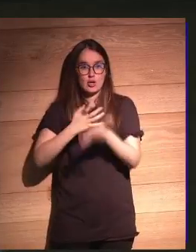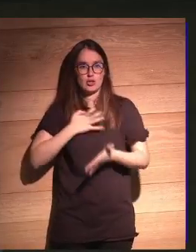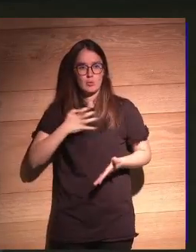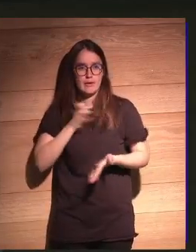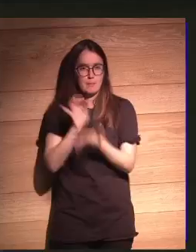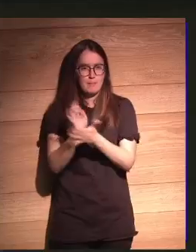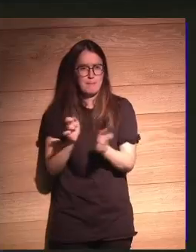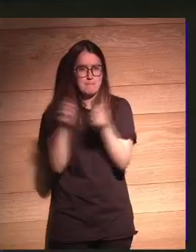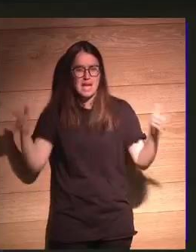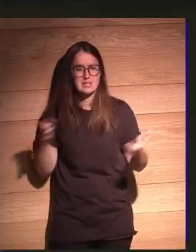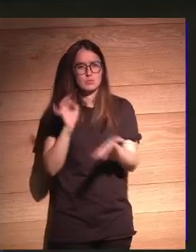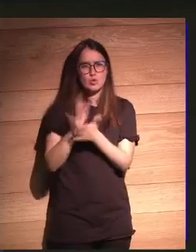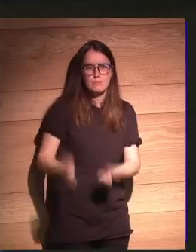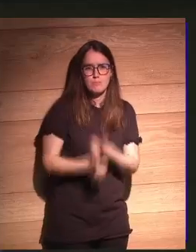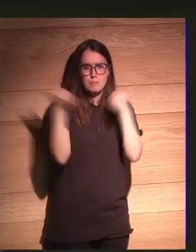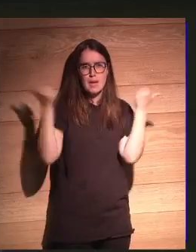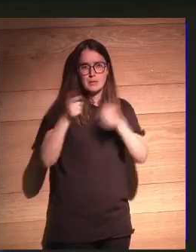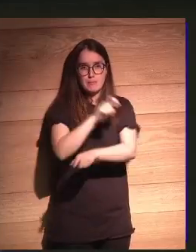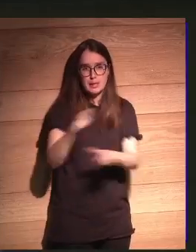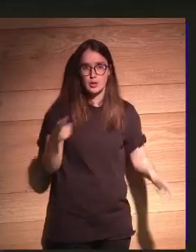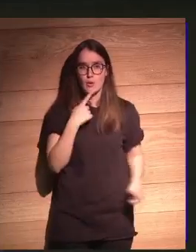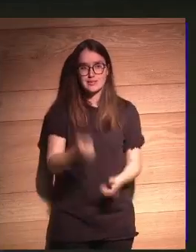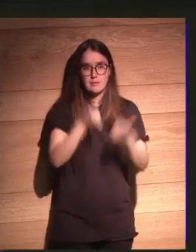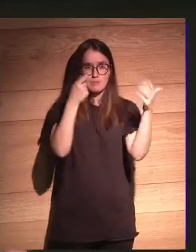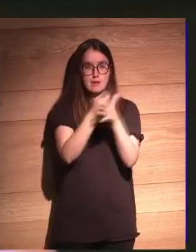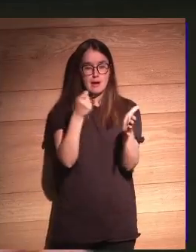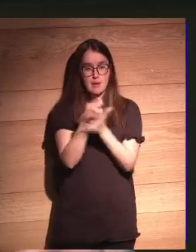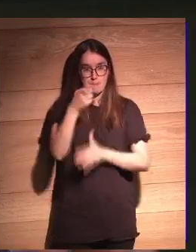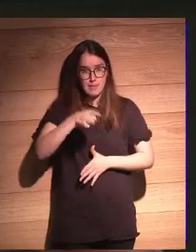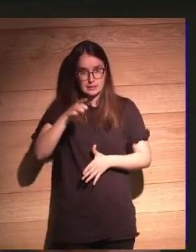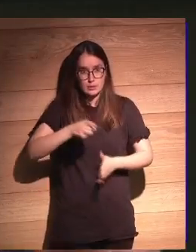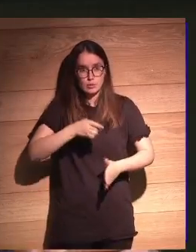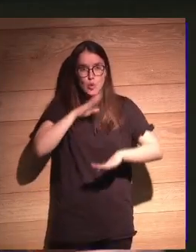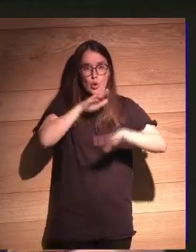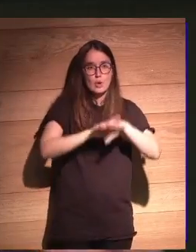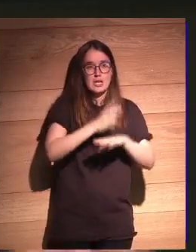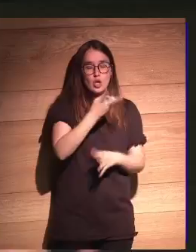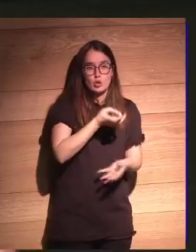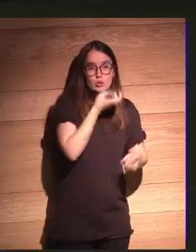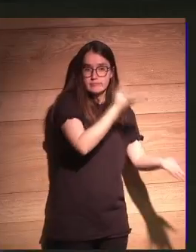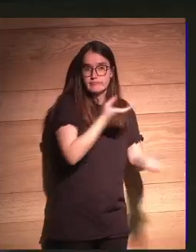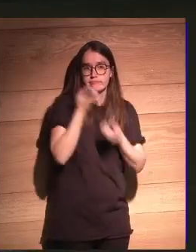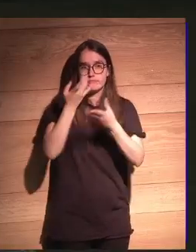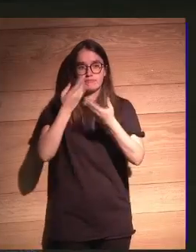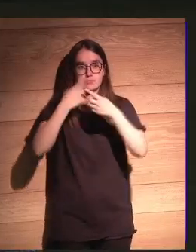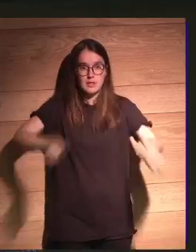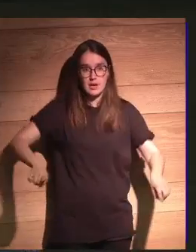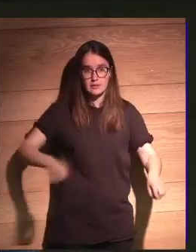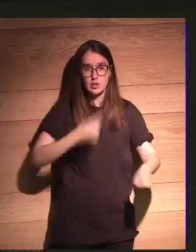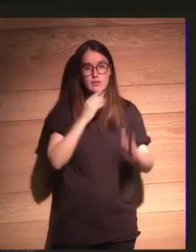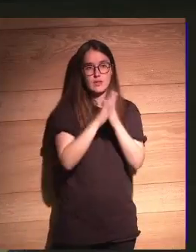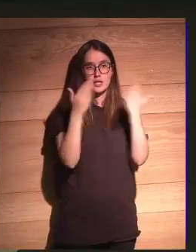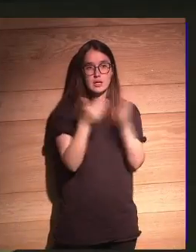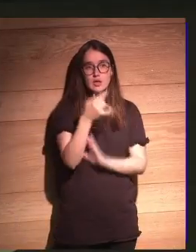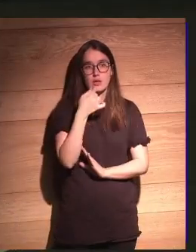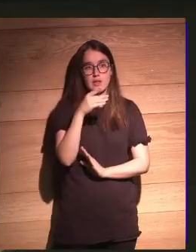people are being put on the street. Population have it more and more difficult to get on to the end of the month.